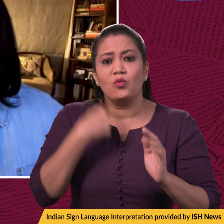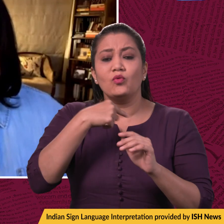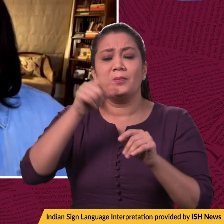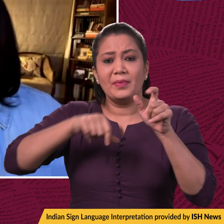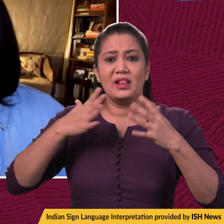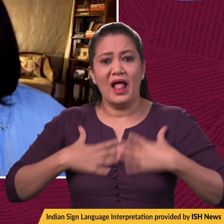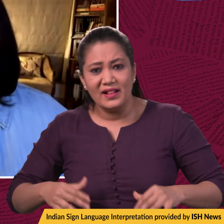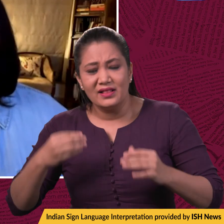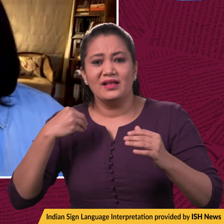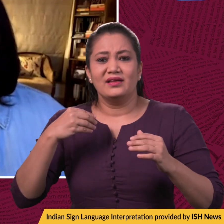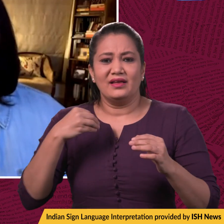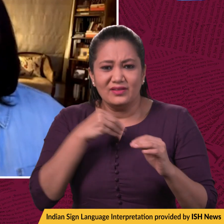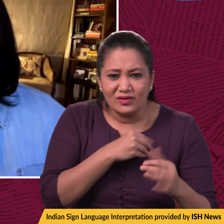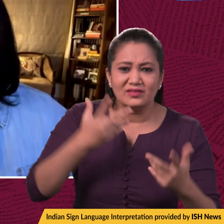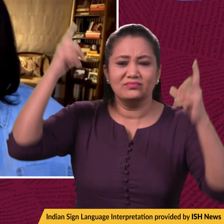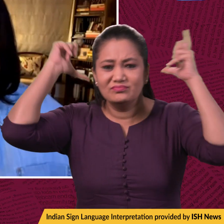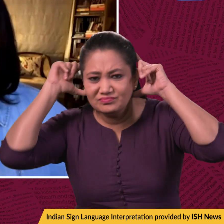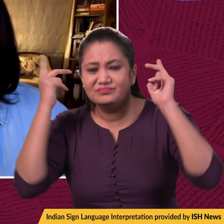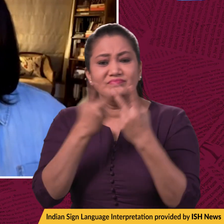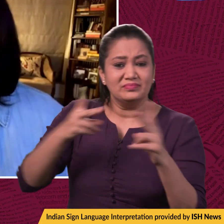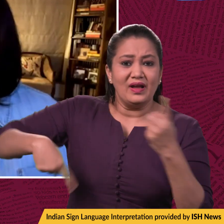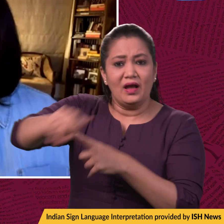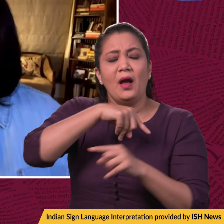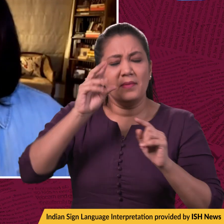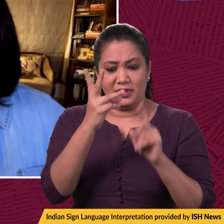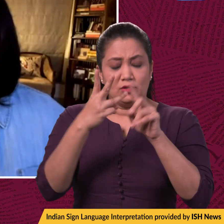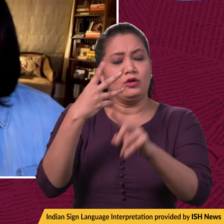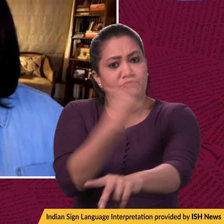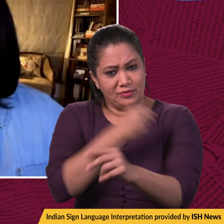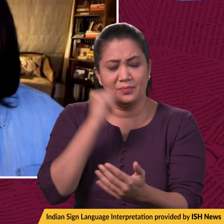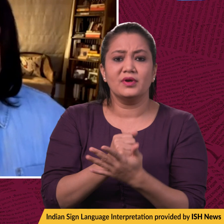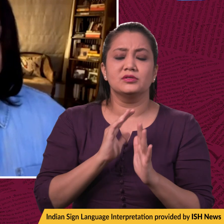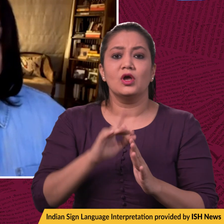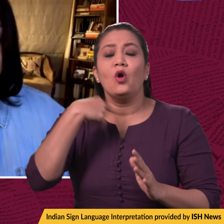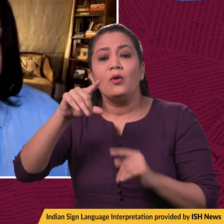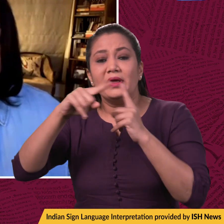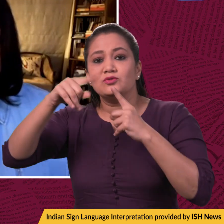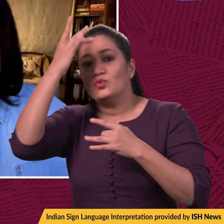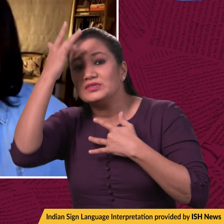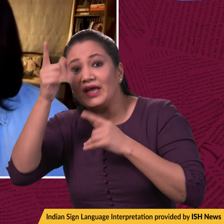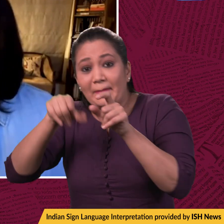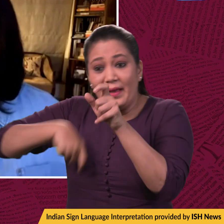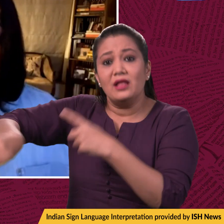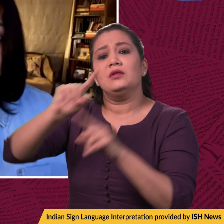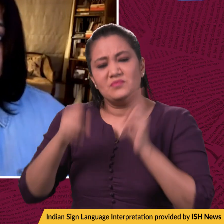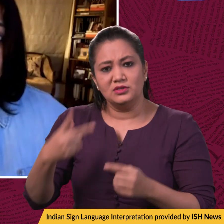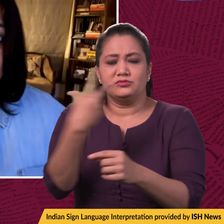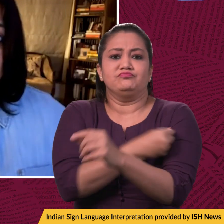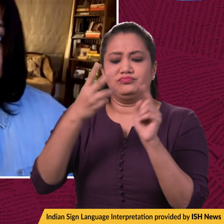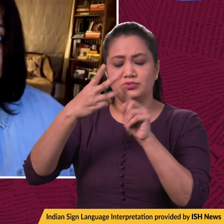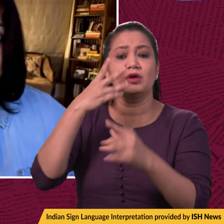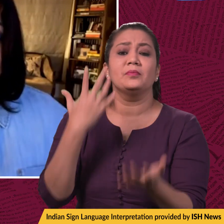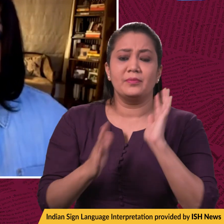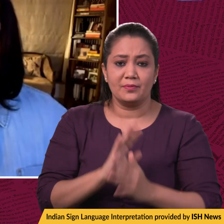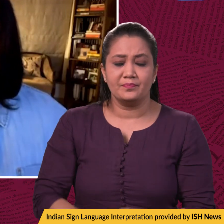working in the healthcare and the frontline industries, and also to immunocompromised individuals. It's also asked the central government to